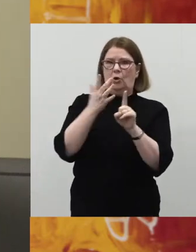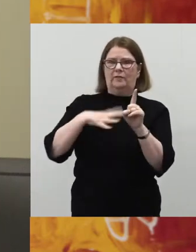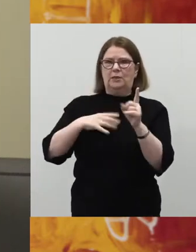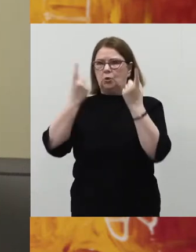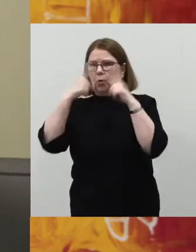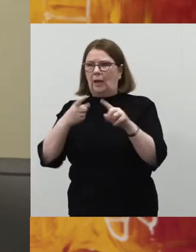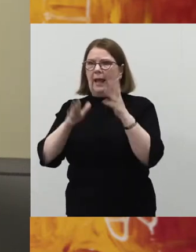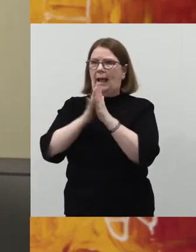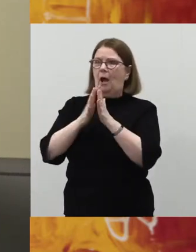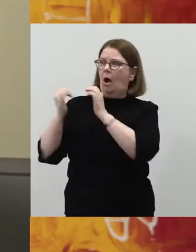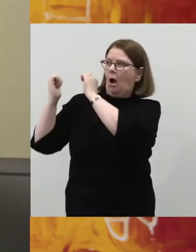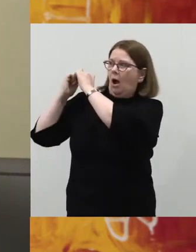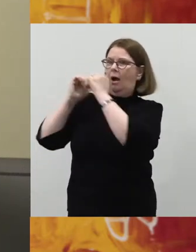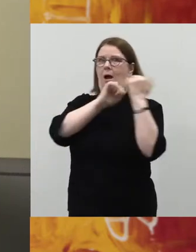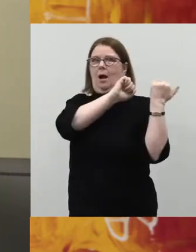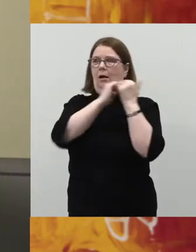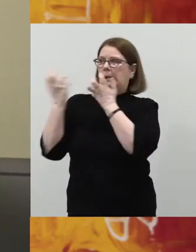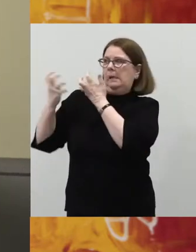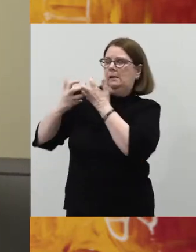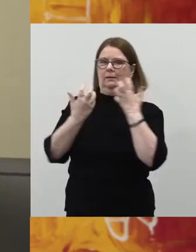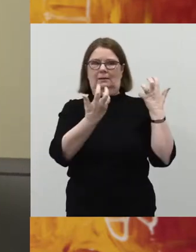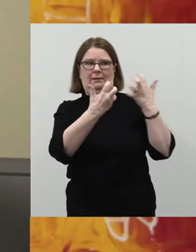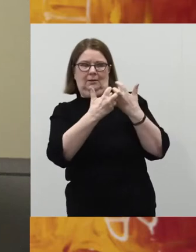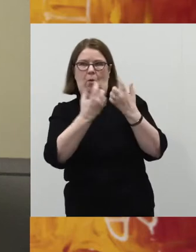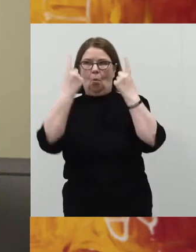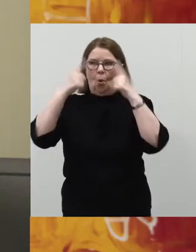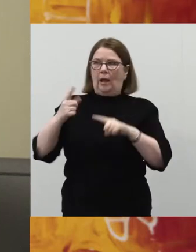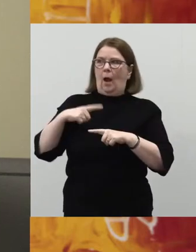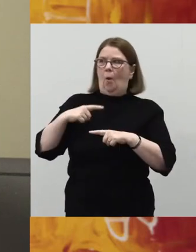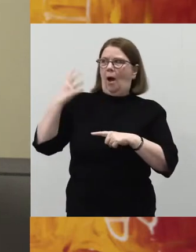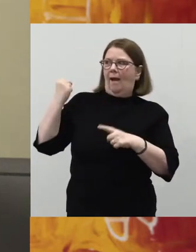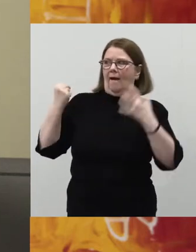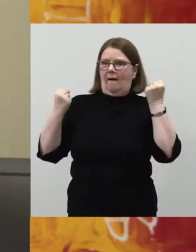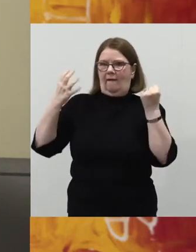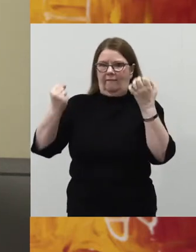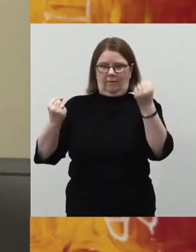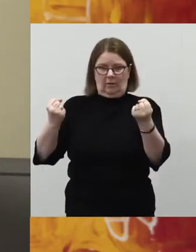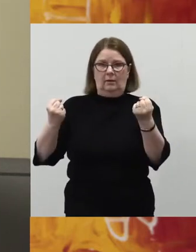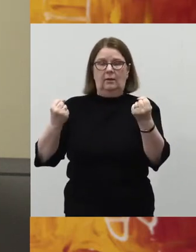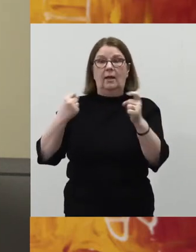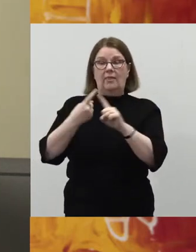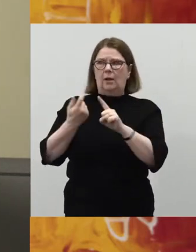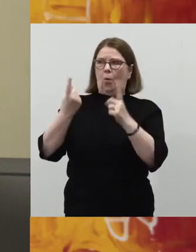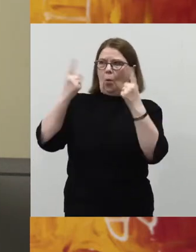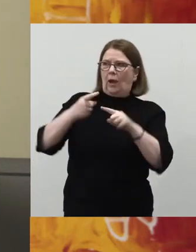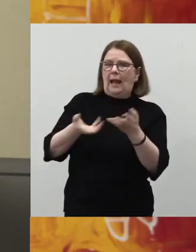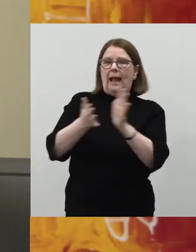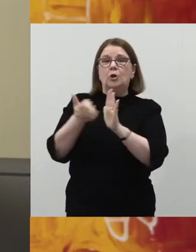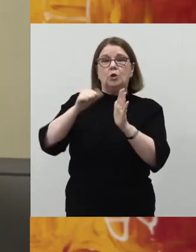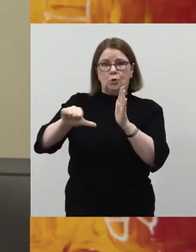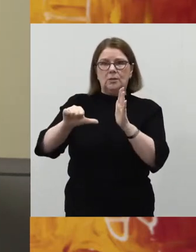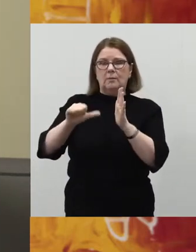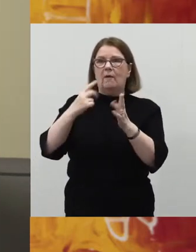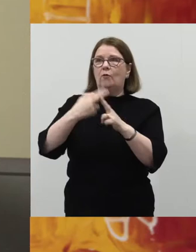Ken, are discarded on the floor. They are of no use. It is the artist who will find a way to accommodate